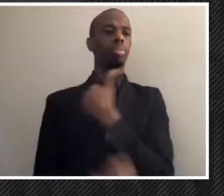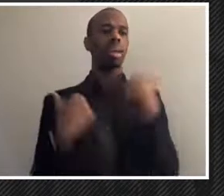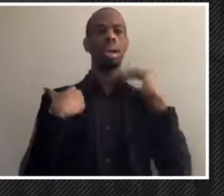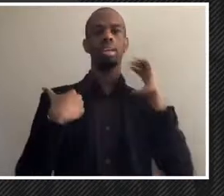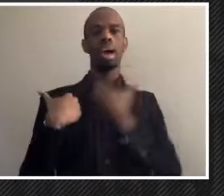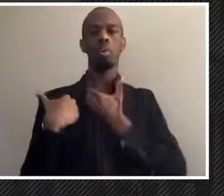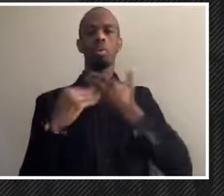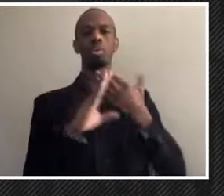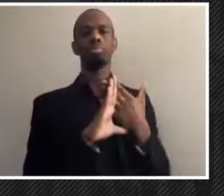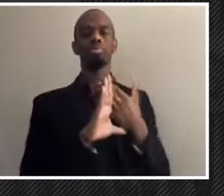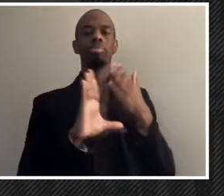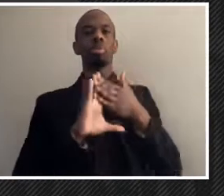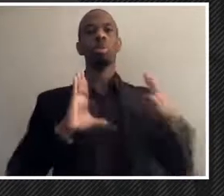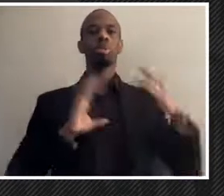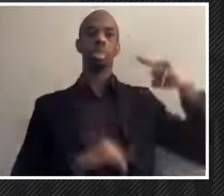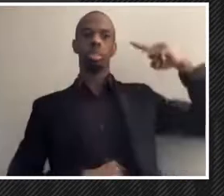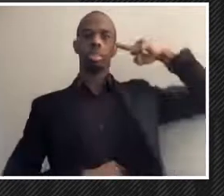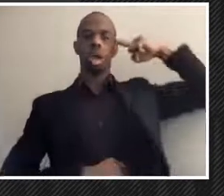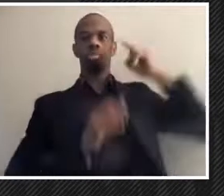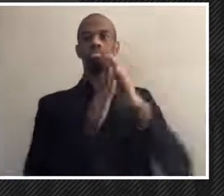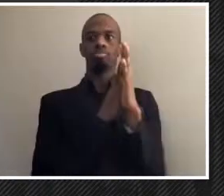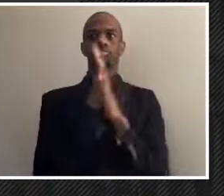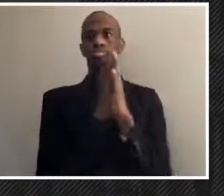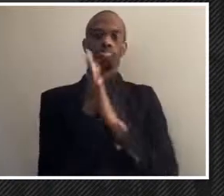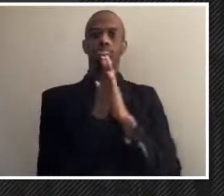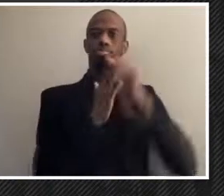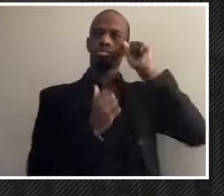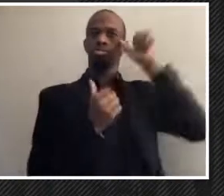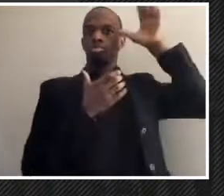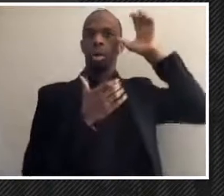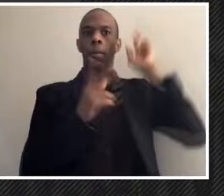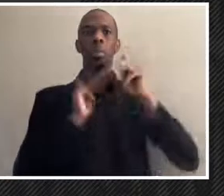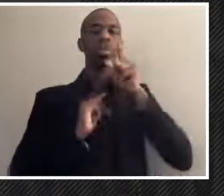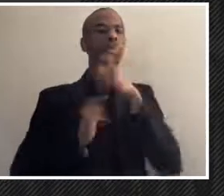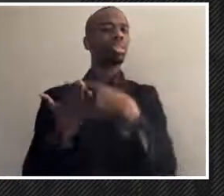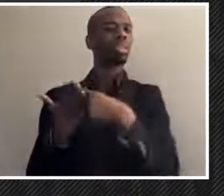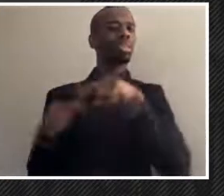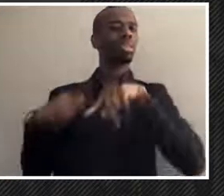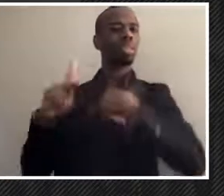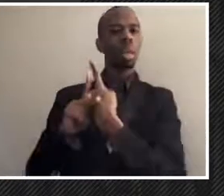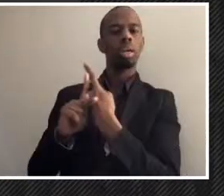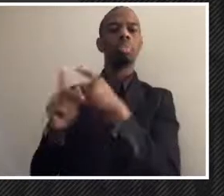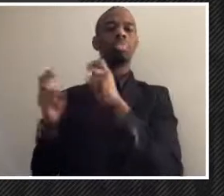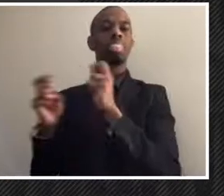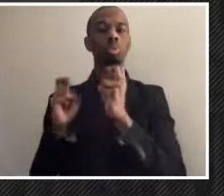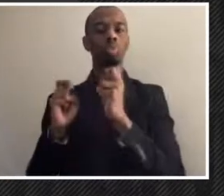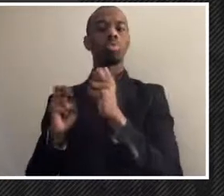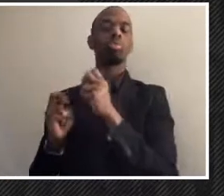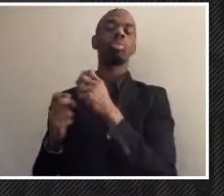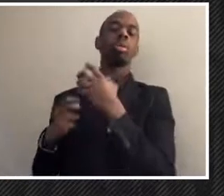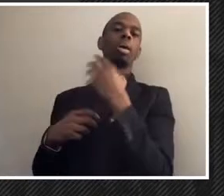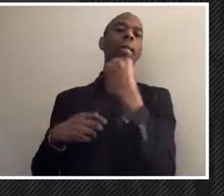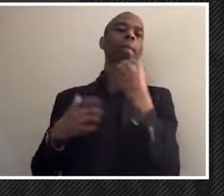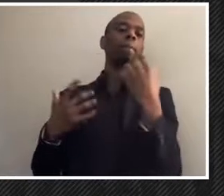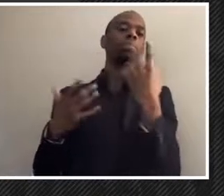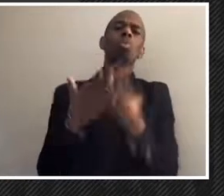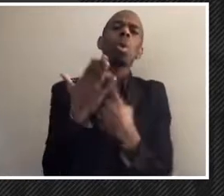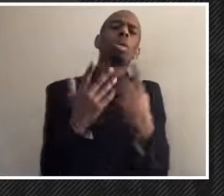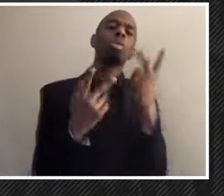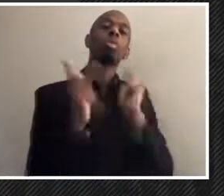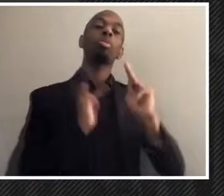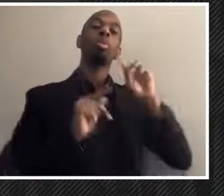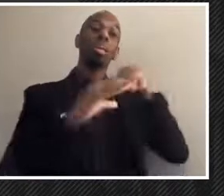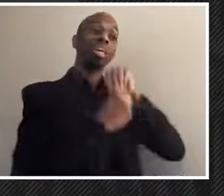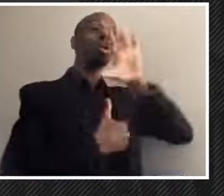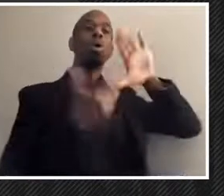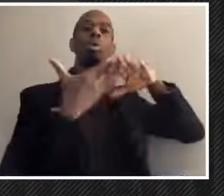thought-provoking scholars and leaders kind of talk to us about these issues, Ta-Nehisi Coates, Nicole Hannah-Jones. But what are people in your circle saying? And how